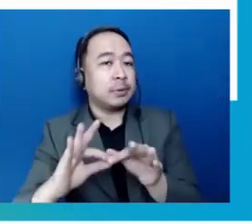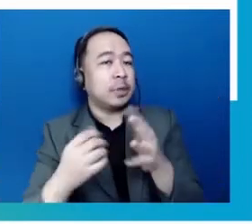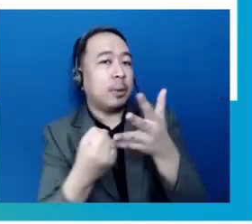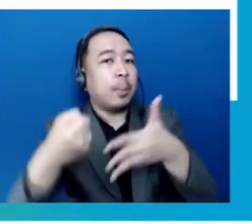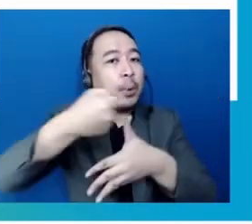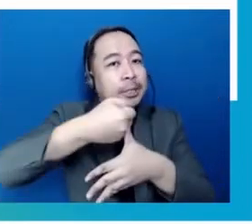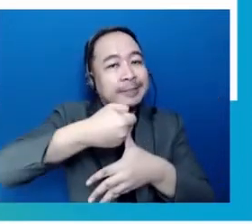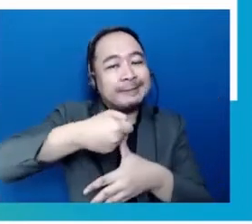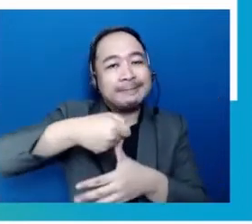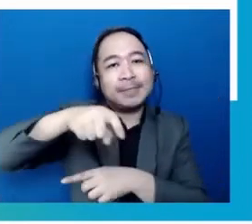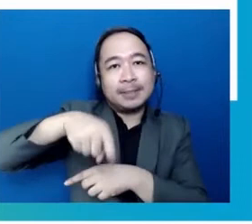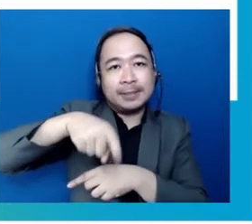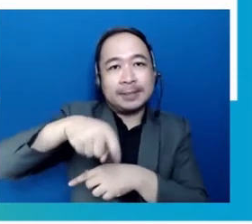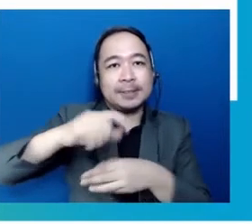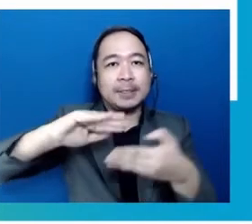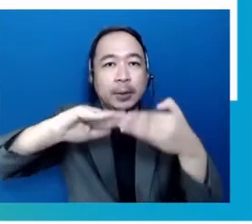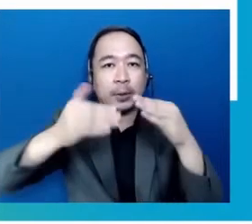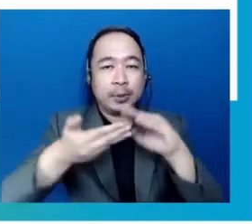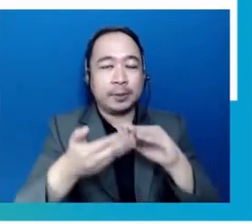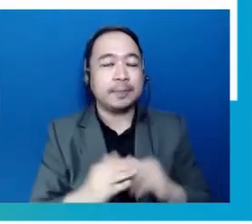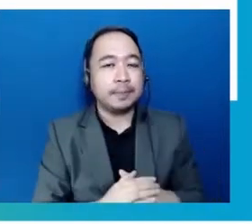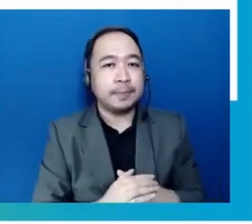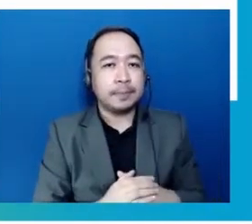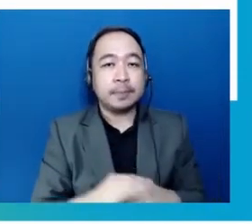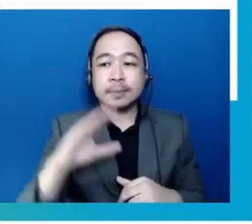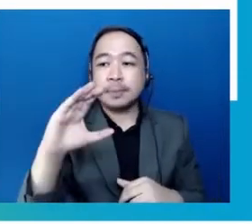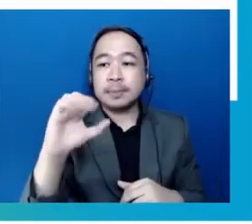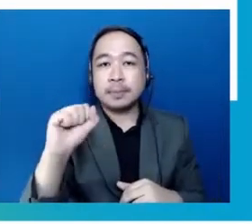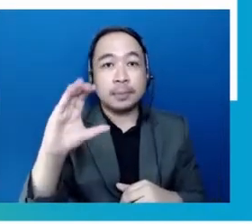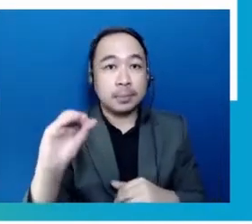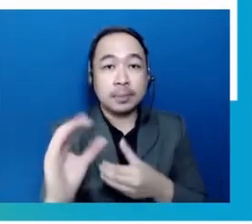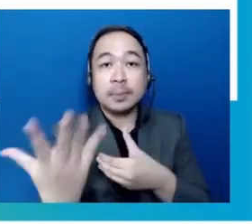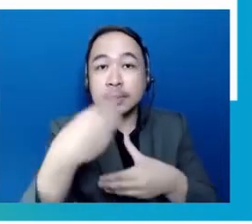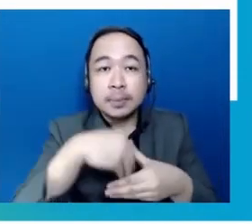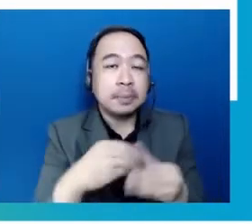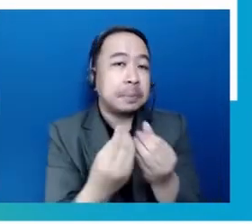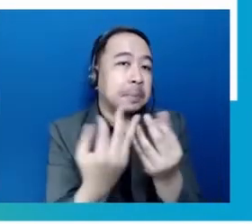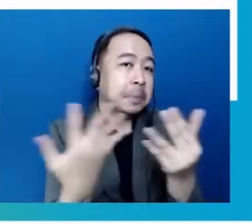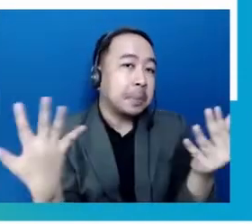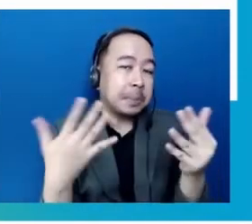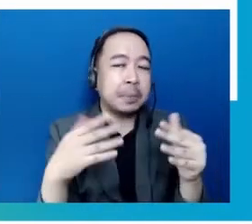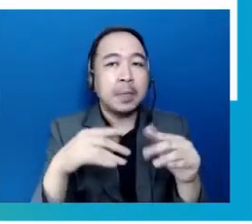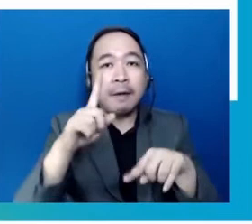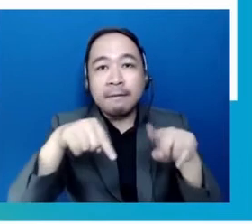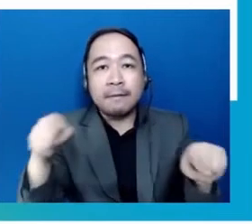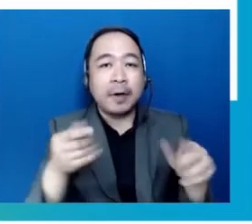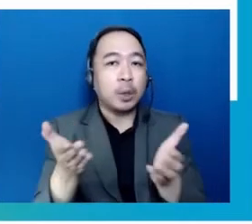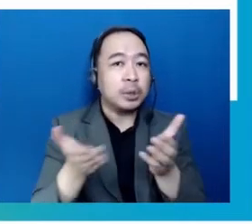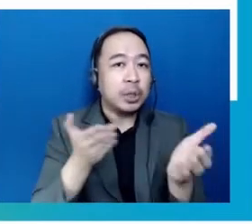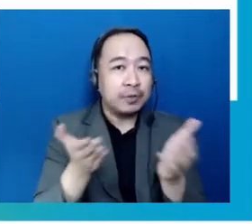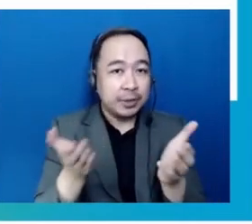We also appreciate CSO's active participation in a number of ADB's policy reviews. The reviews of our safeguards policy